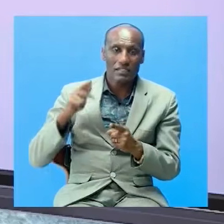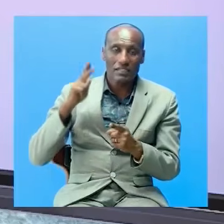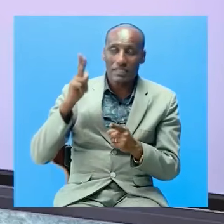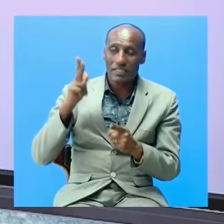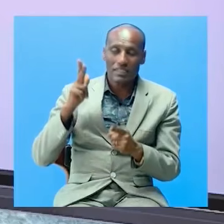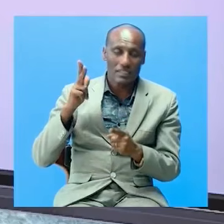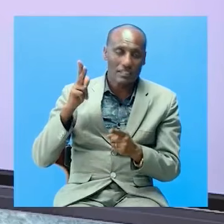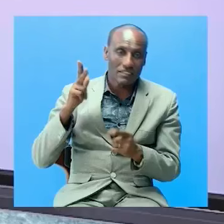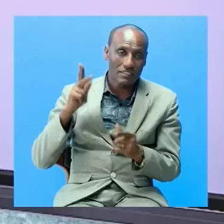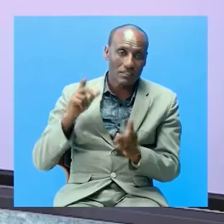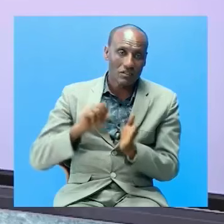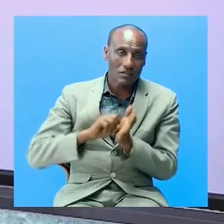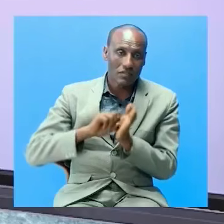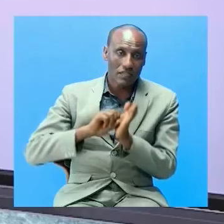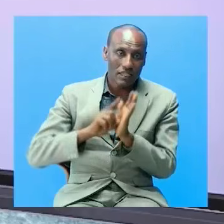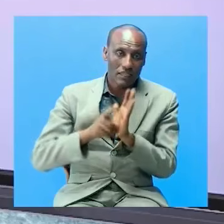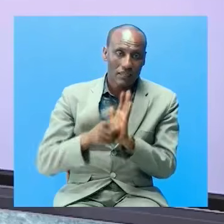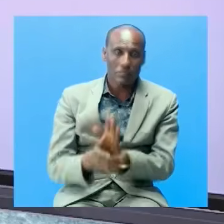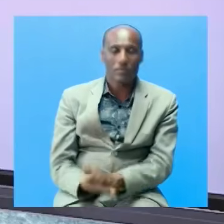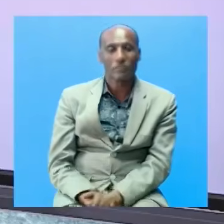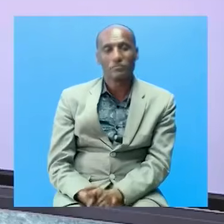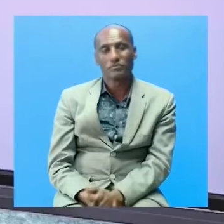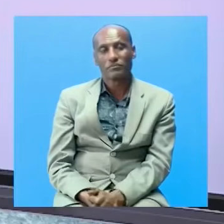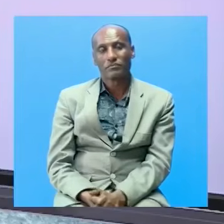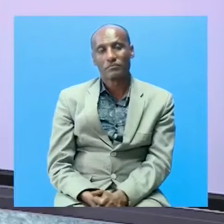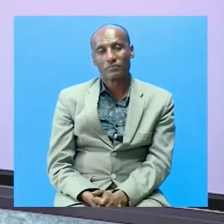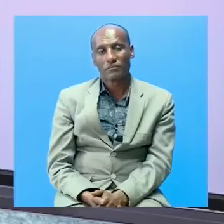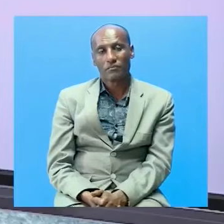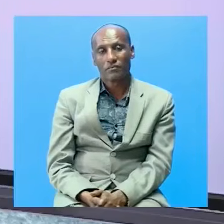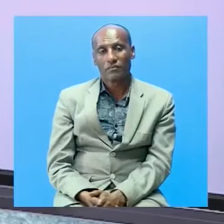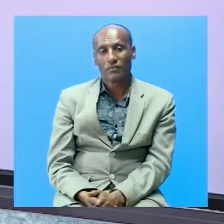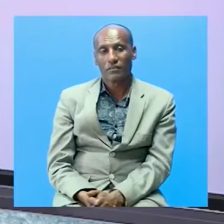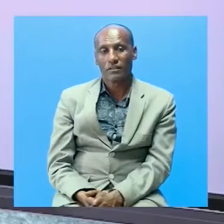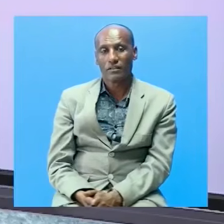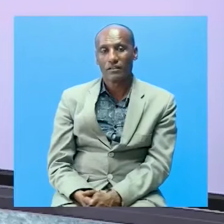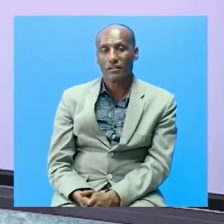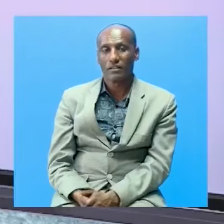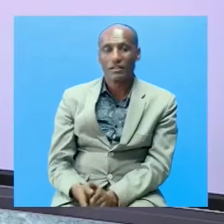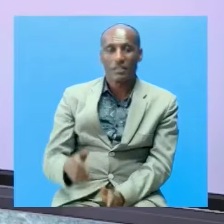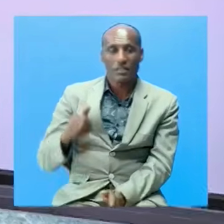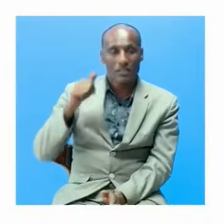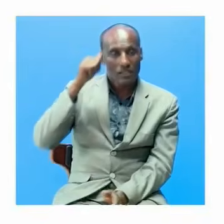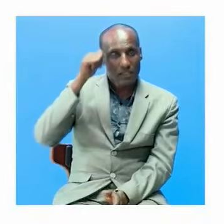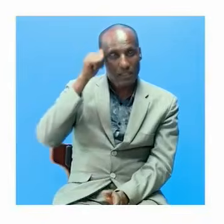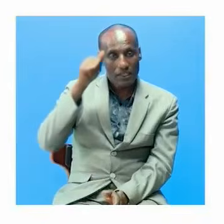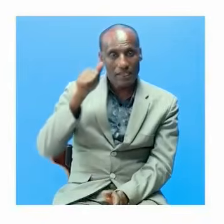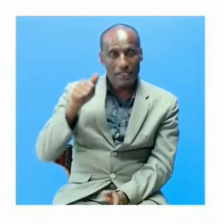Yes? Okay, let's go to the third one, which is should.